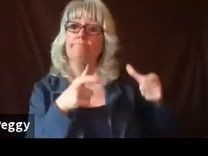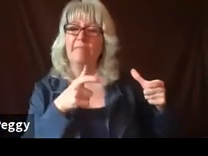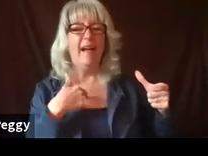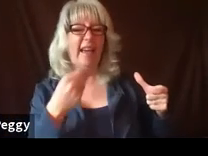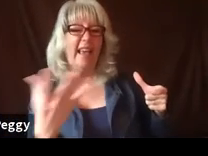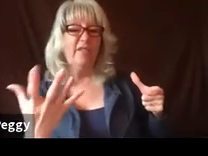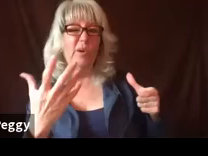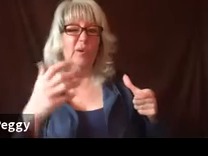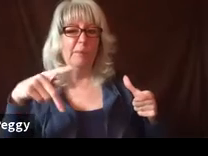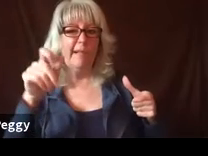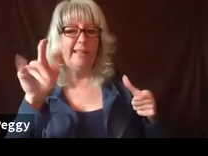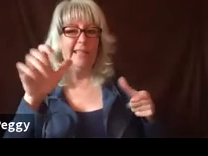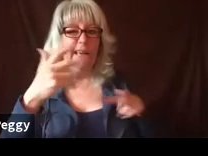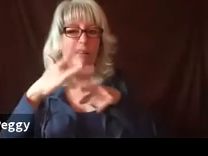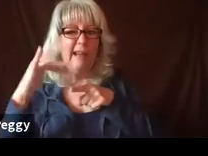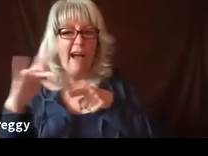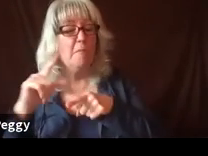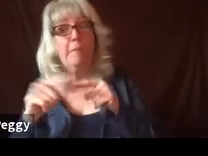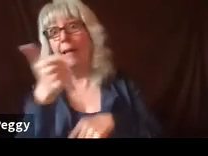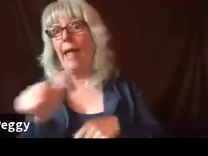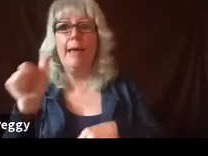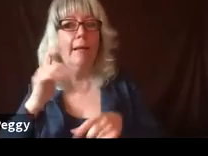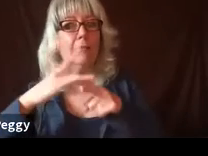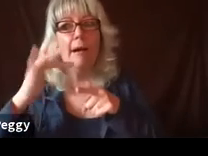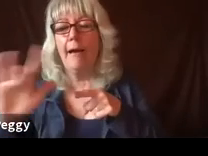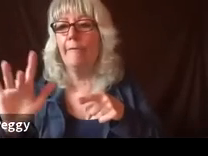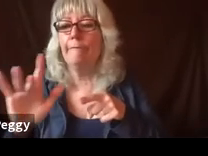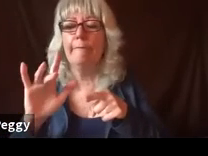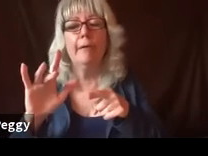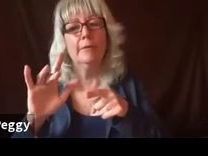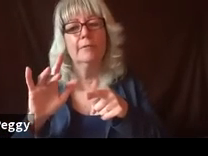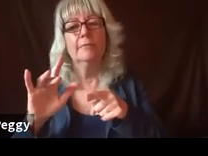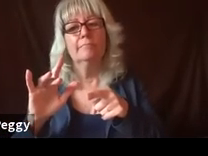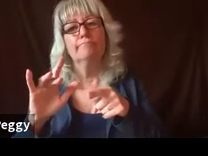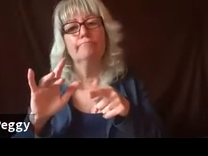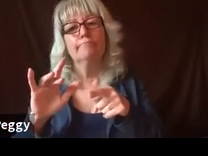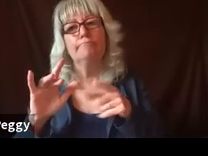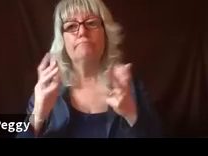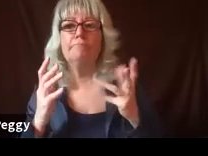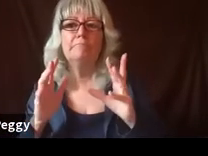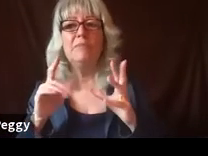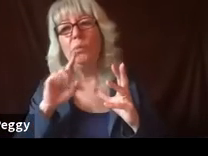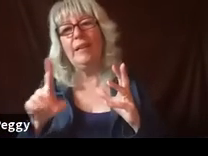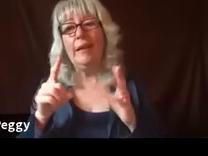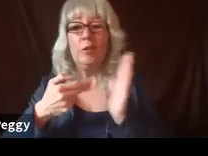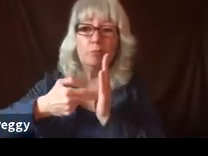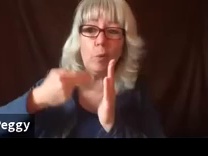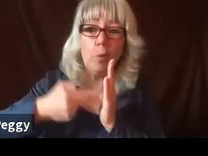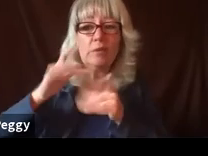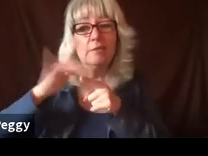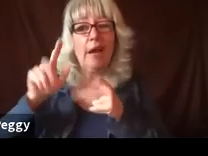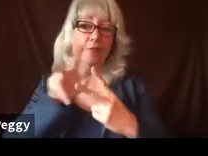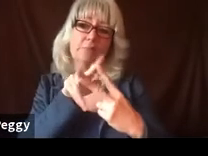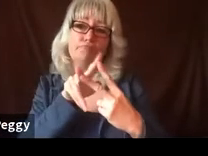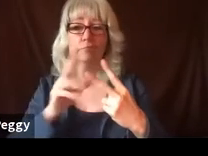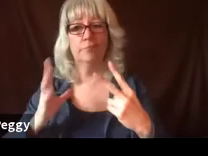some little plastic knives. You can use any kind of knives. You just want to make sure, basically spoons and knives would be